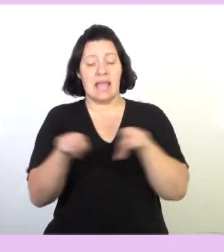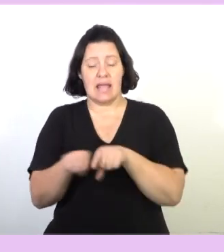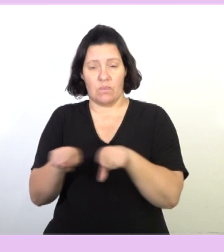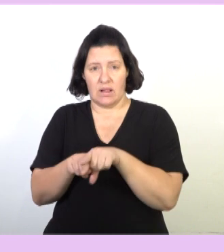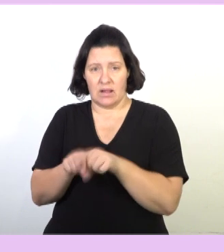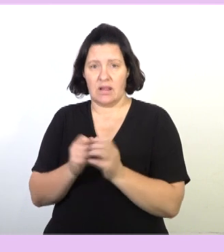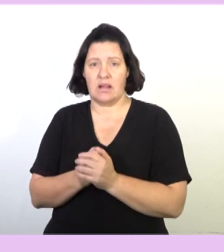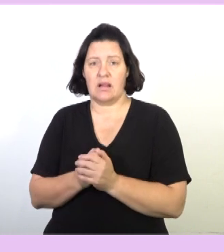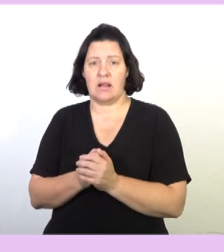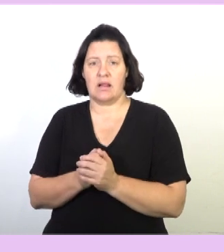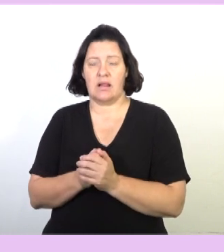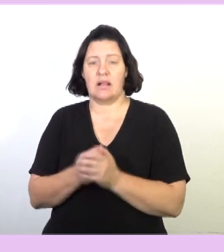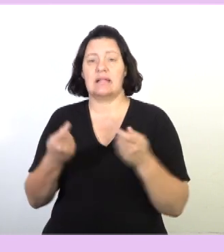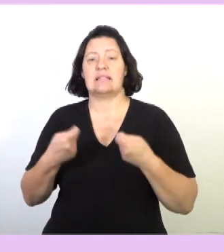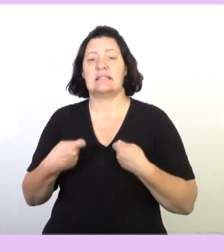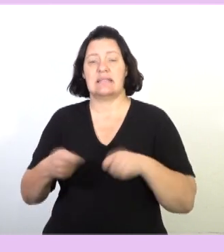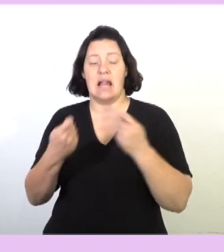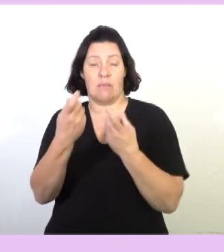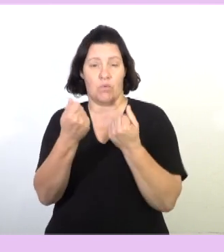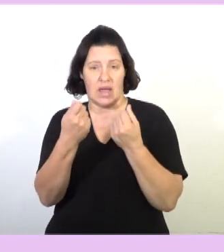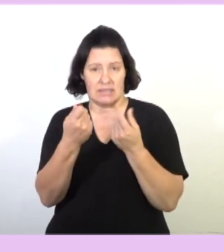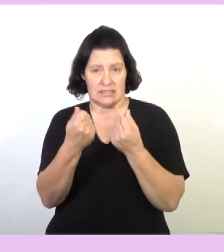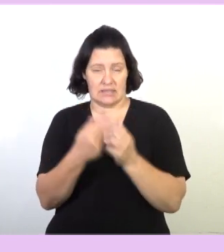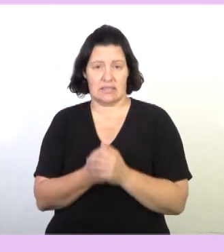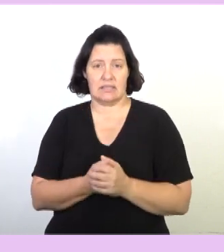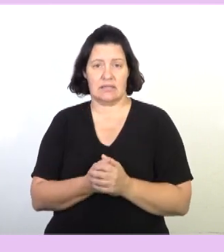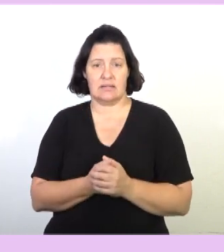is equals to selling price